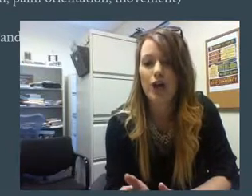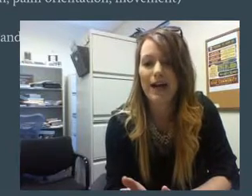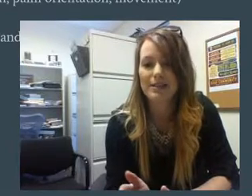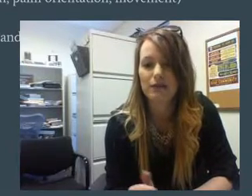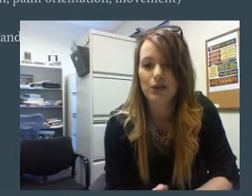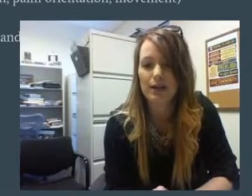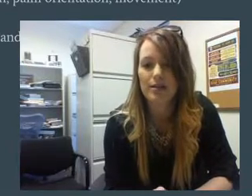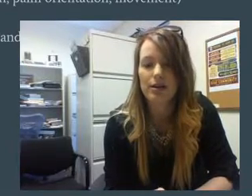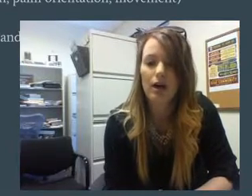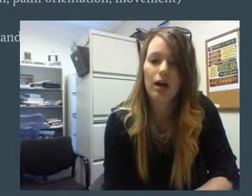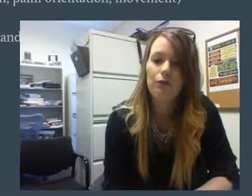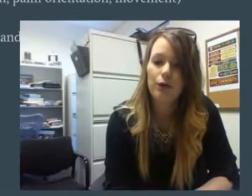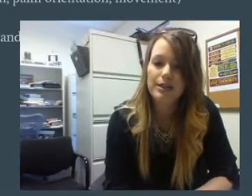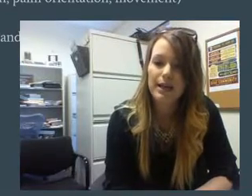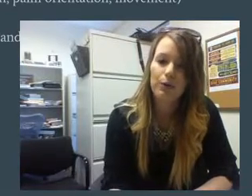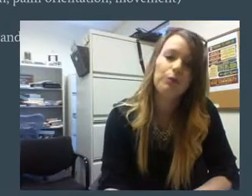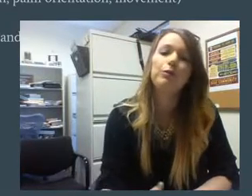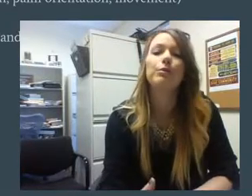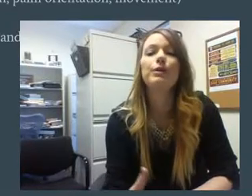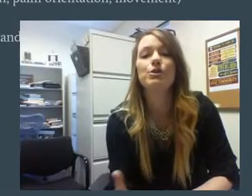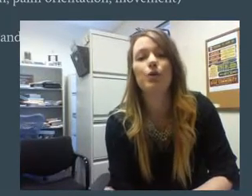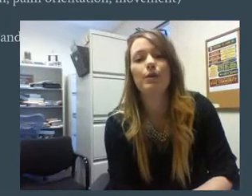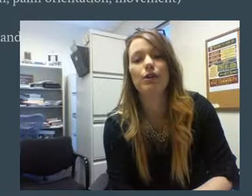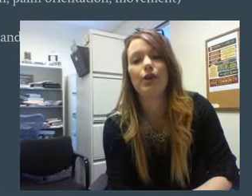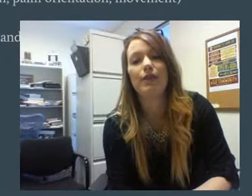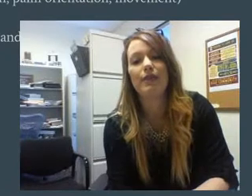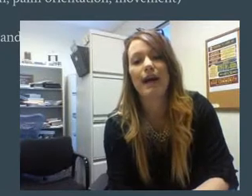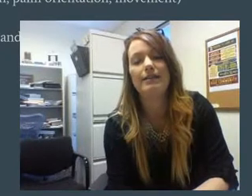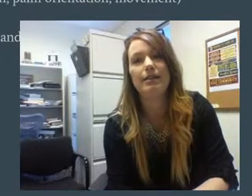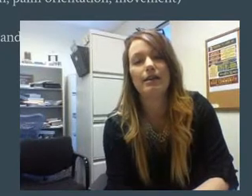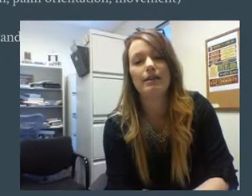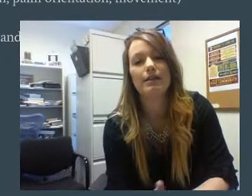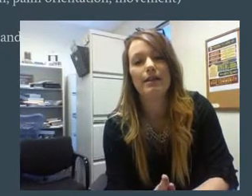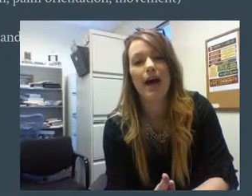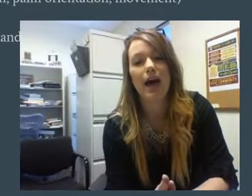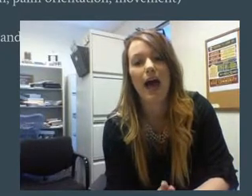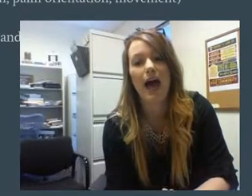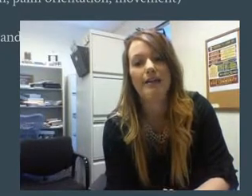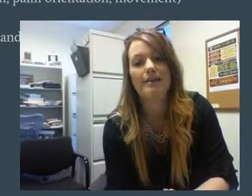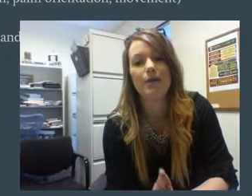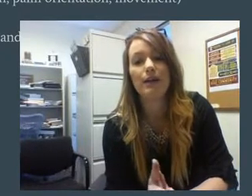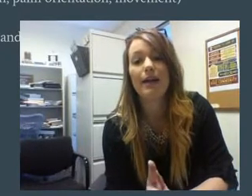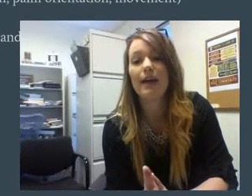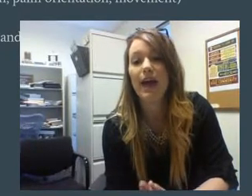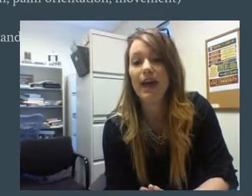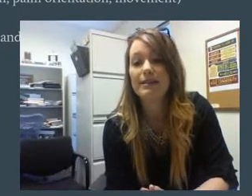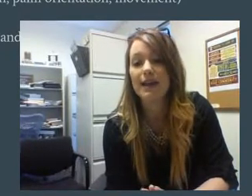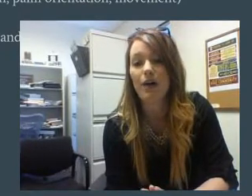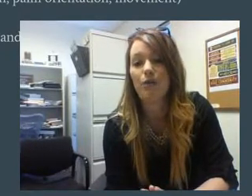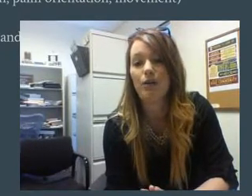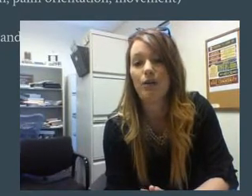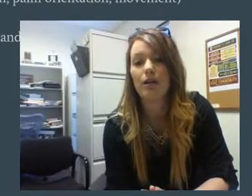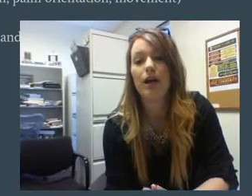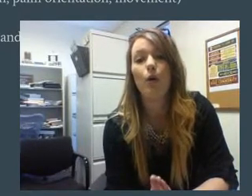contrasted units. For example, when we're in preschool, we learn that the a sound and the a